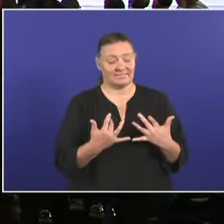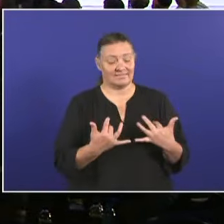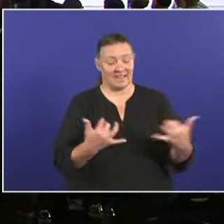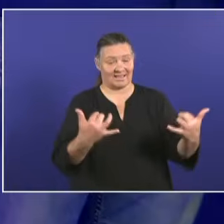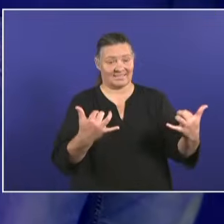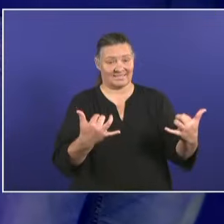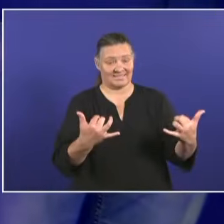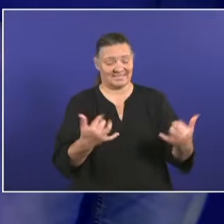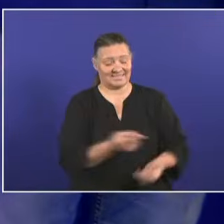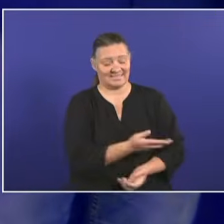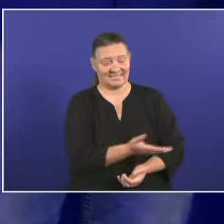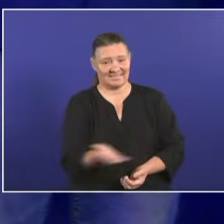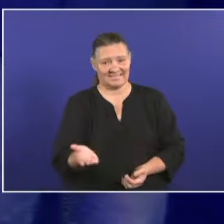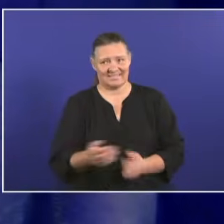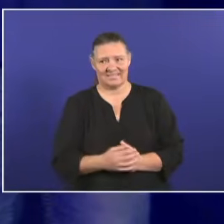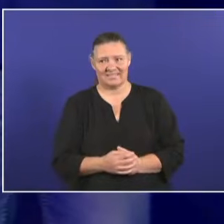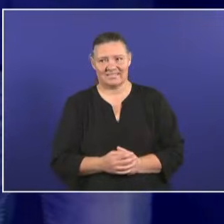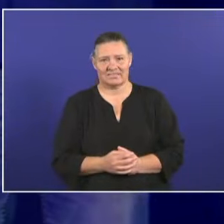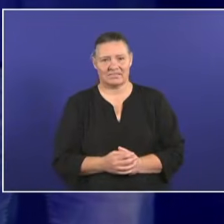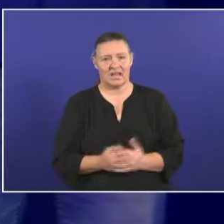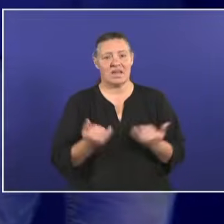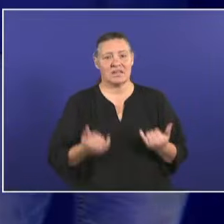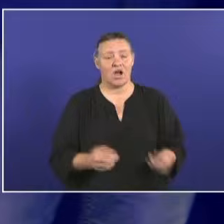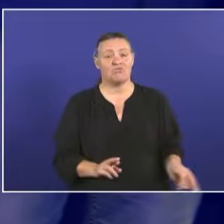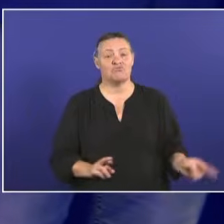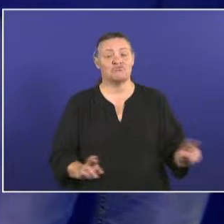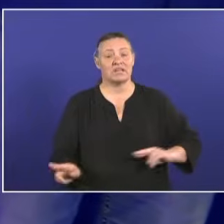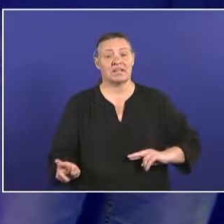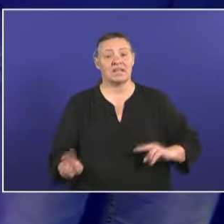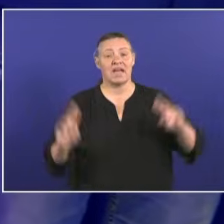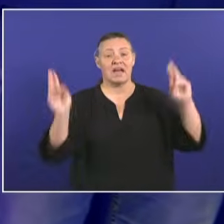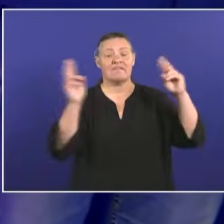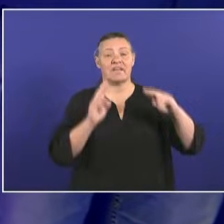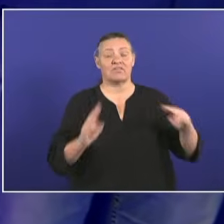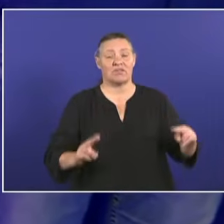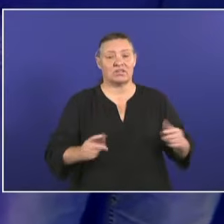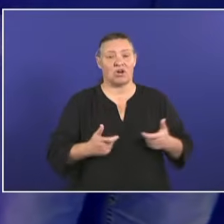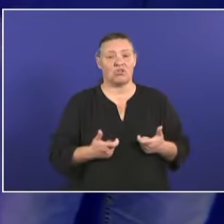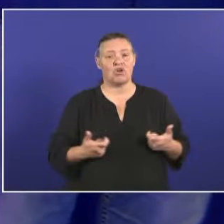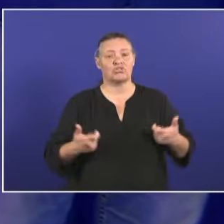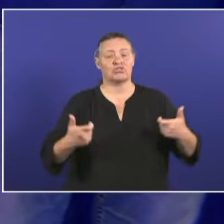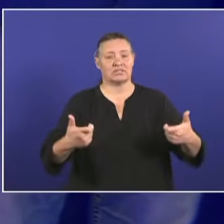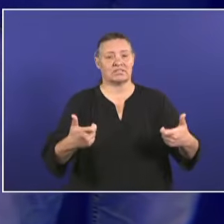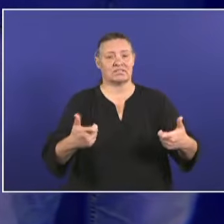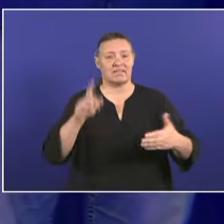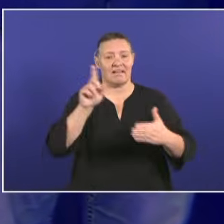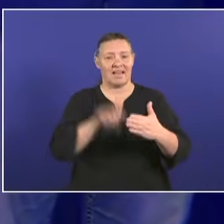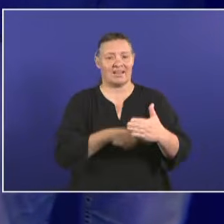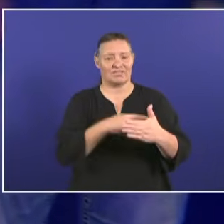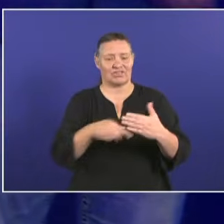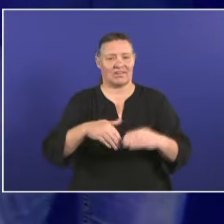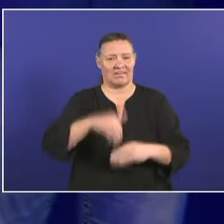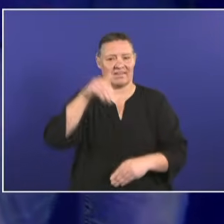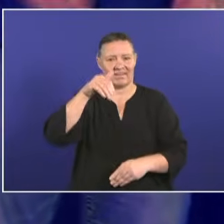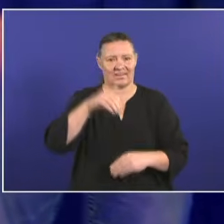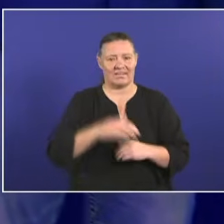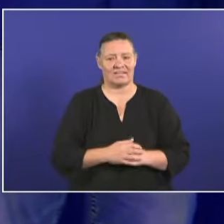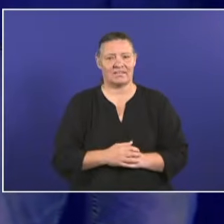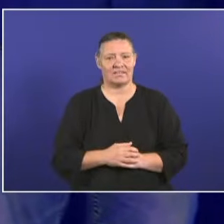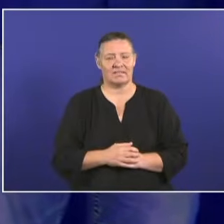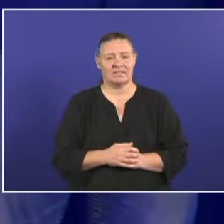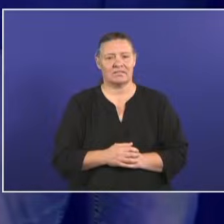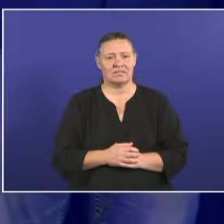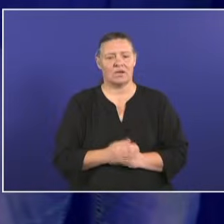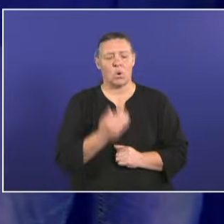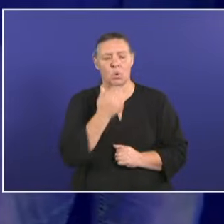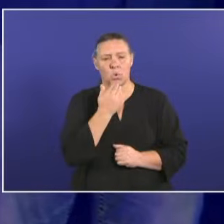Delegates, we are ready to announce the outcomes of the Federal Congress election of the